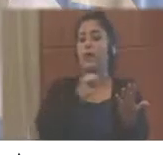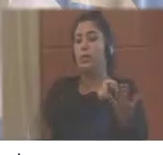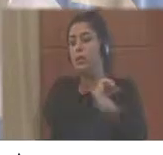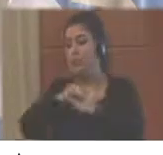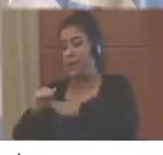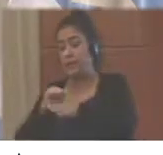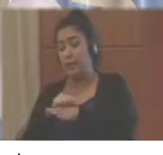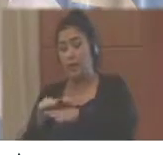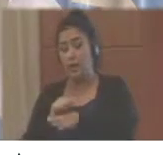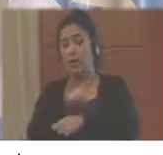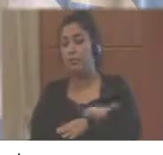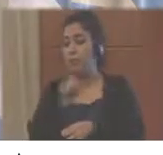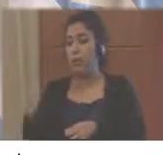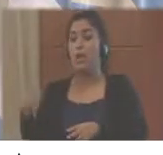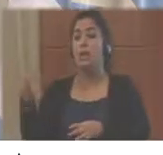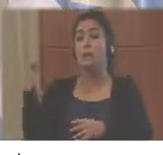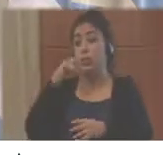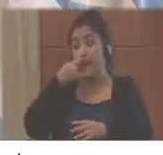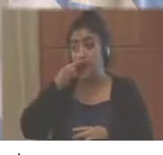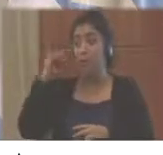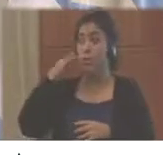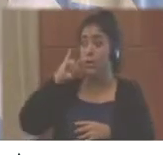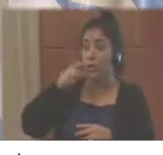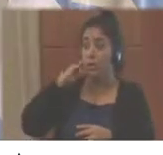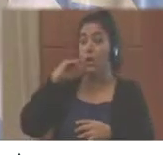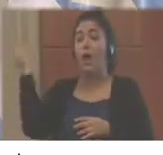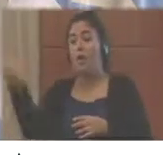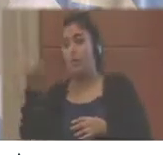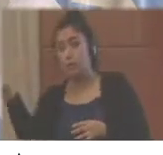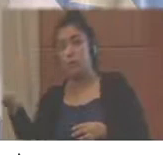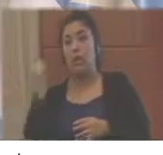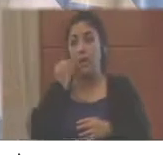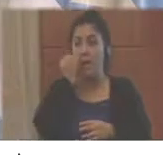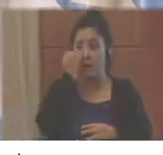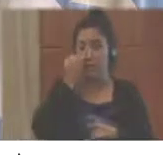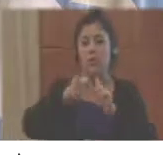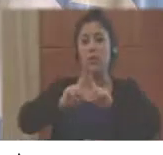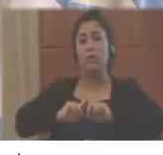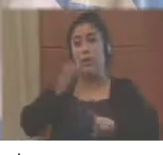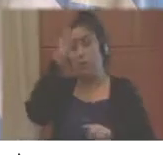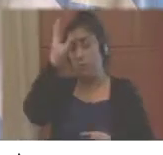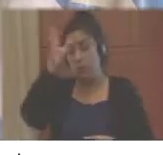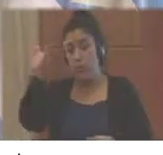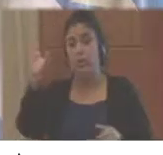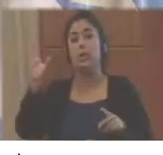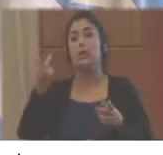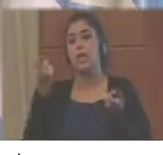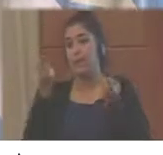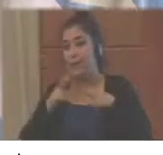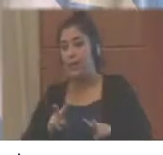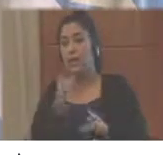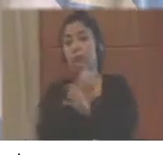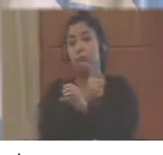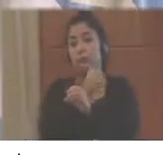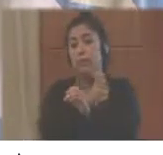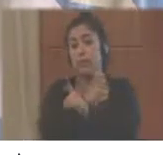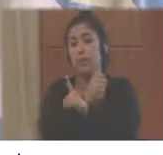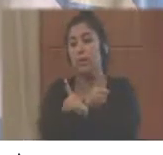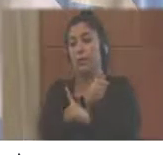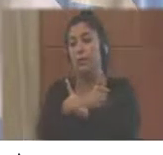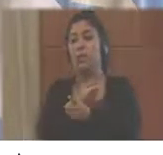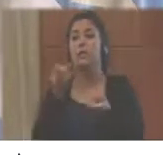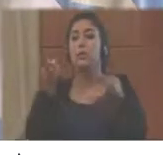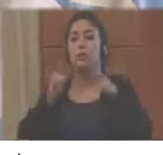all of the items referring to children and indigenous populations and senior citizens and